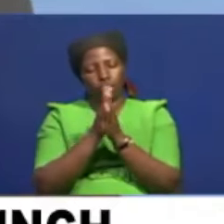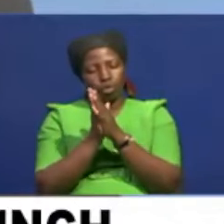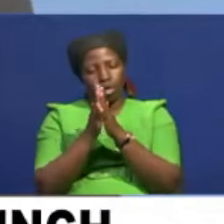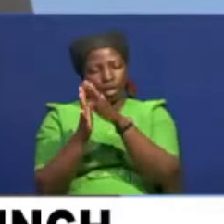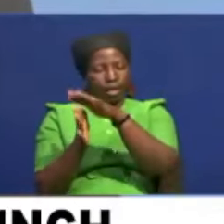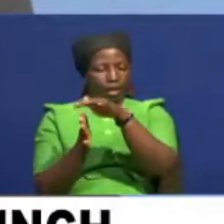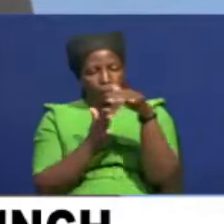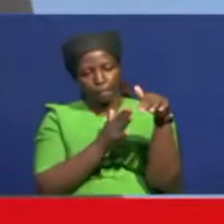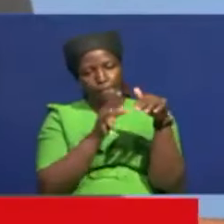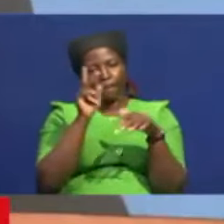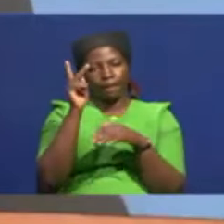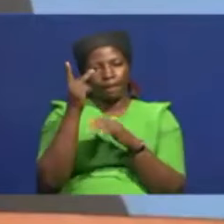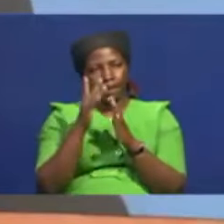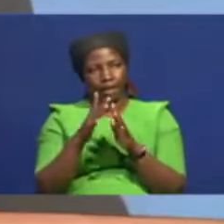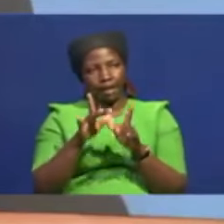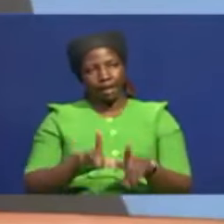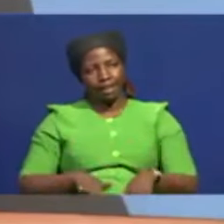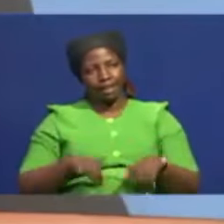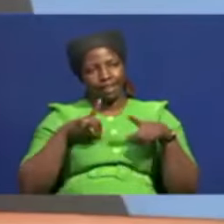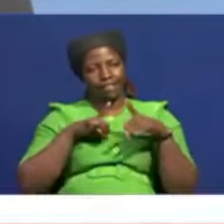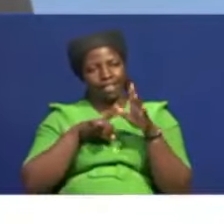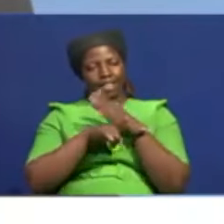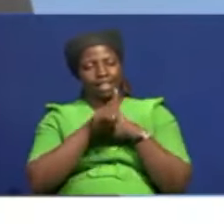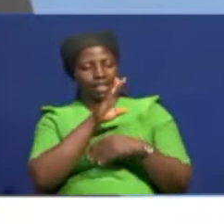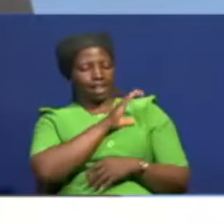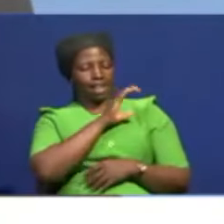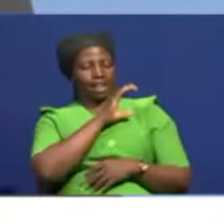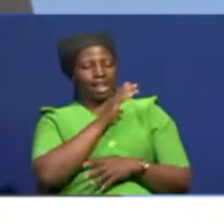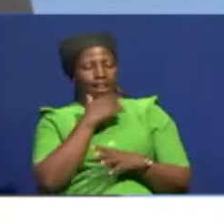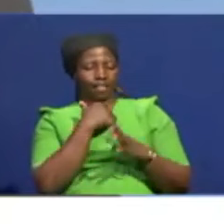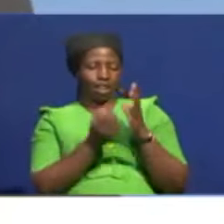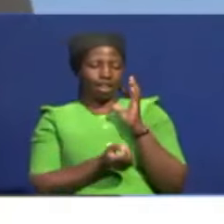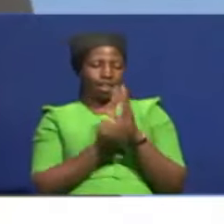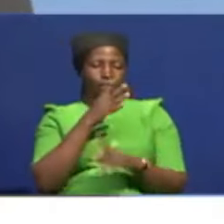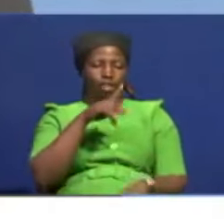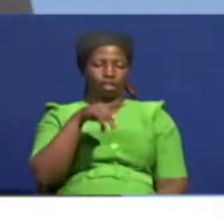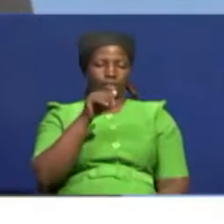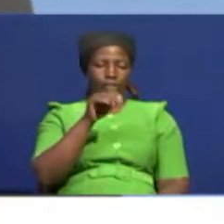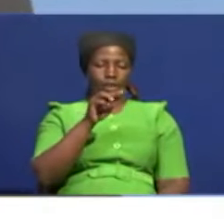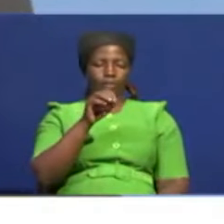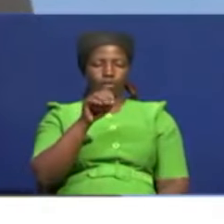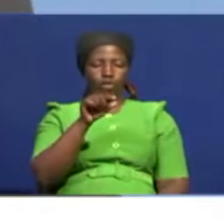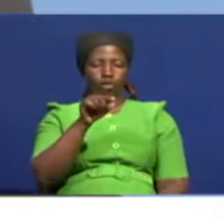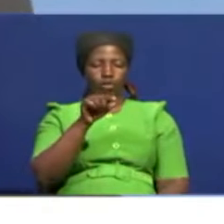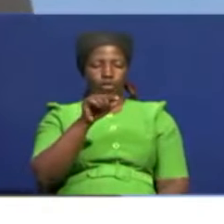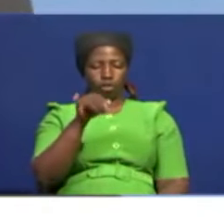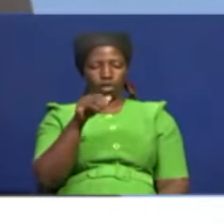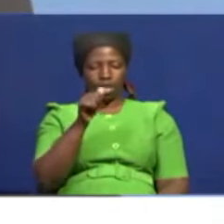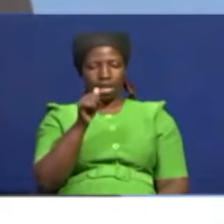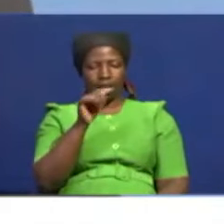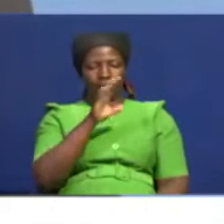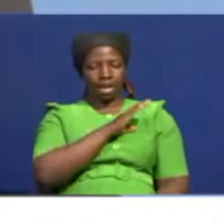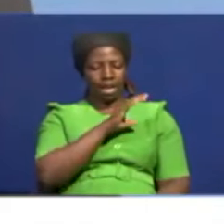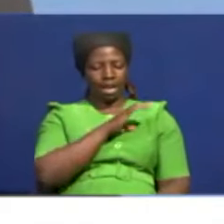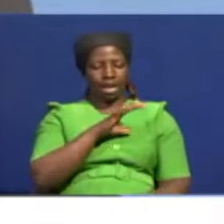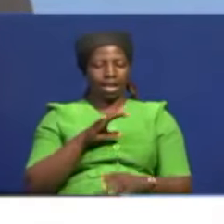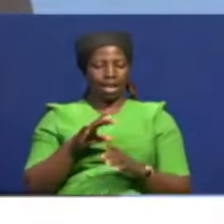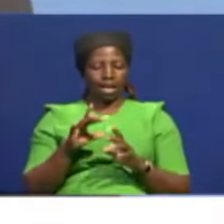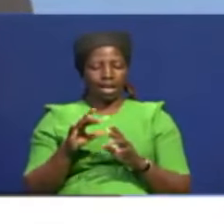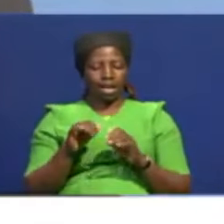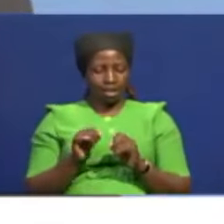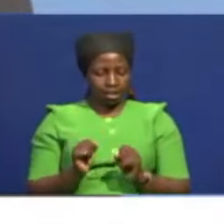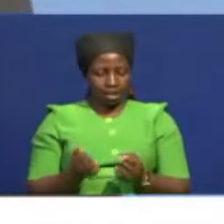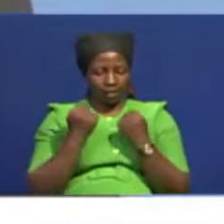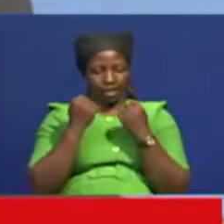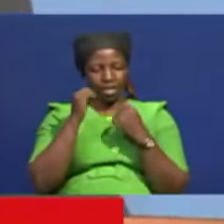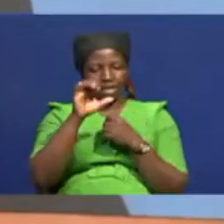Also, the Kenyans living in Canada have launched the Pamoja Canada Diaspora Sacco, offering savings,